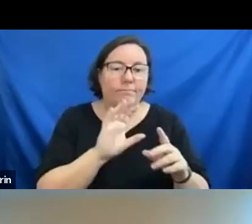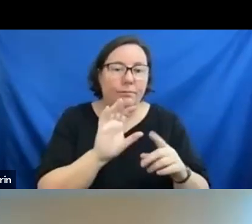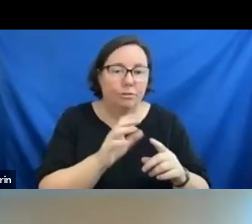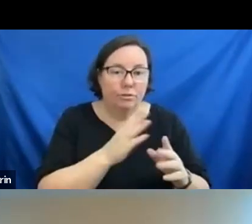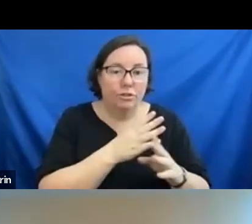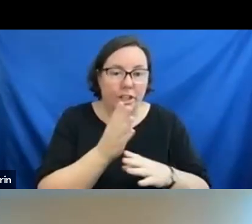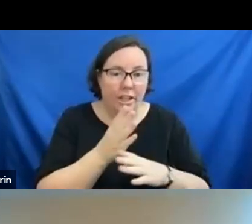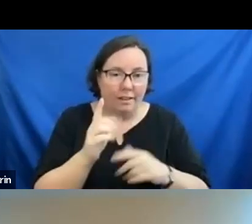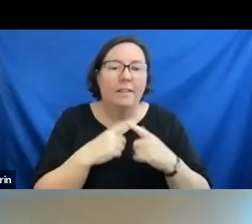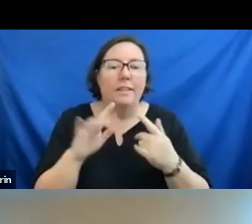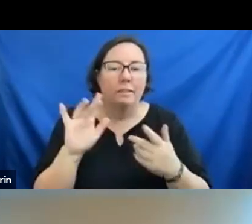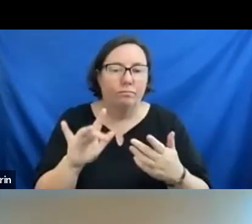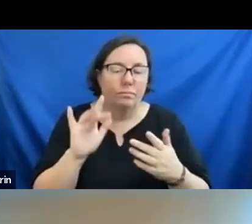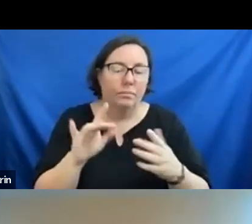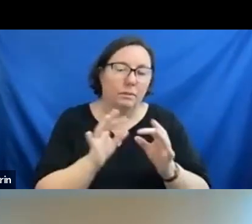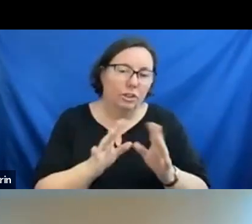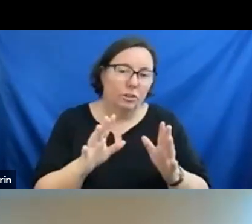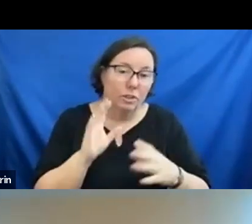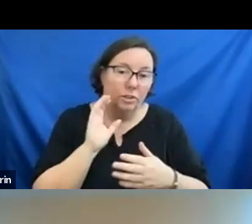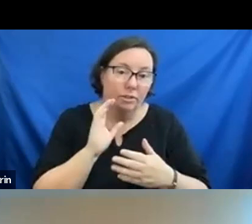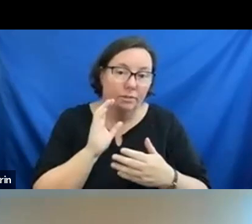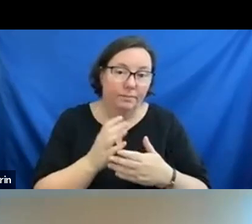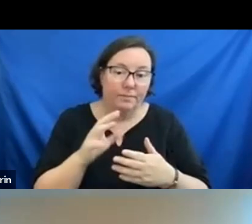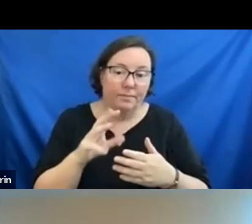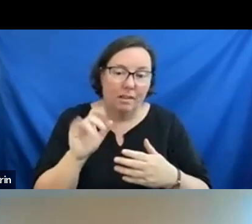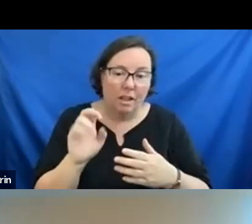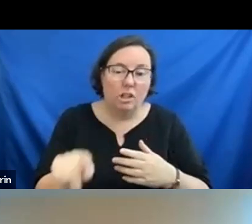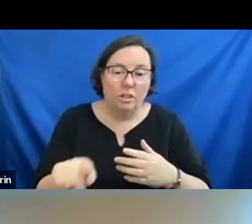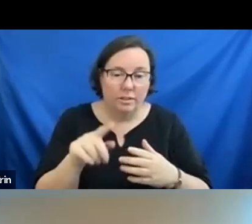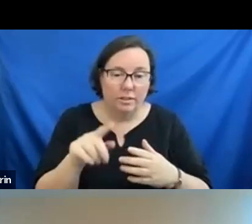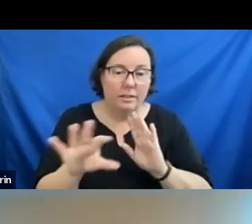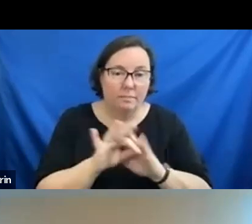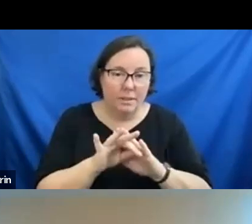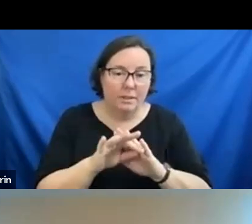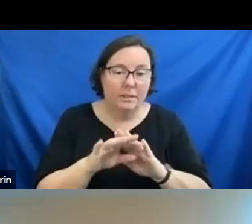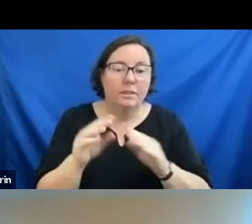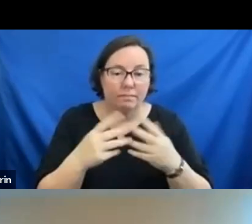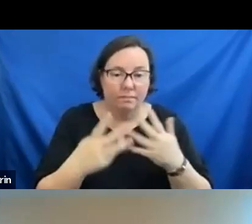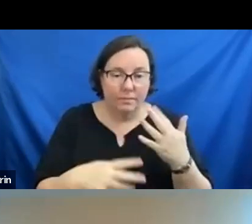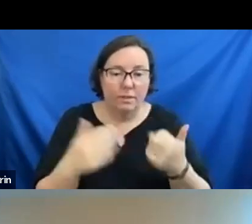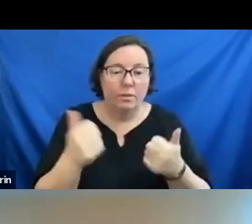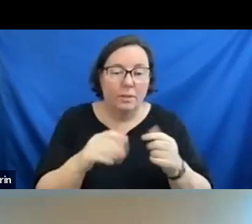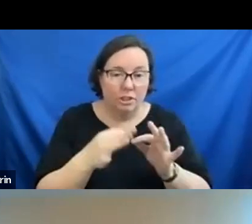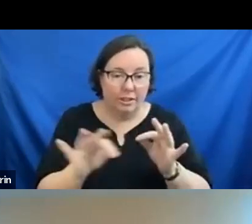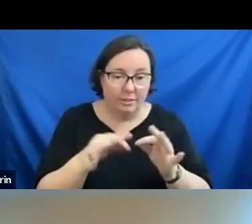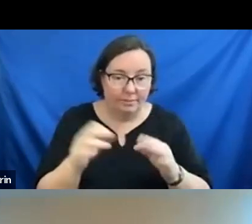your screen. Click the icon to select your language